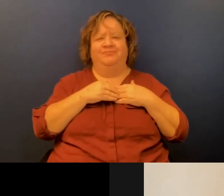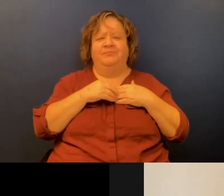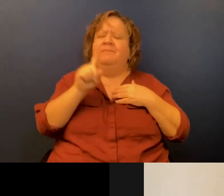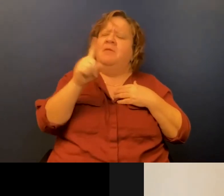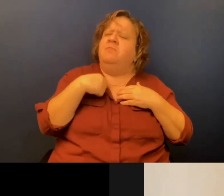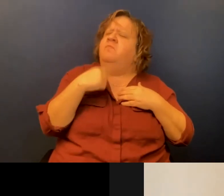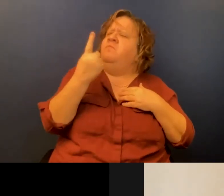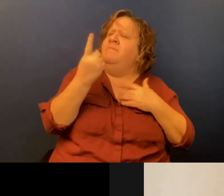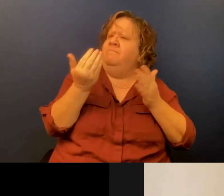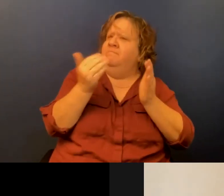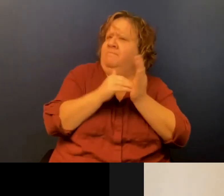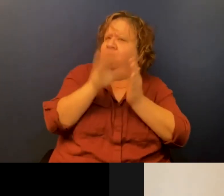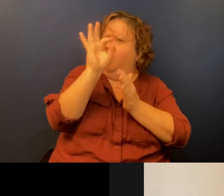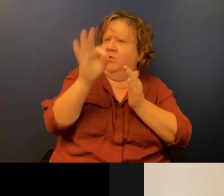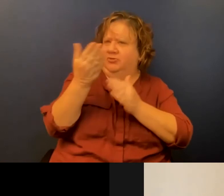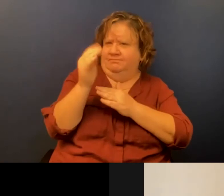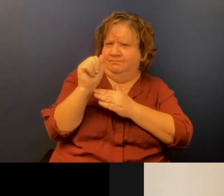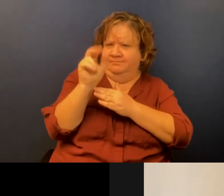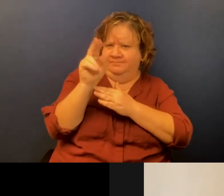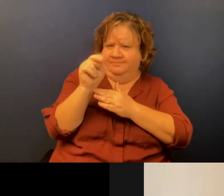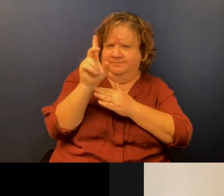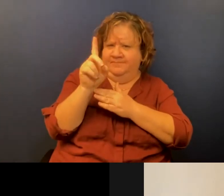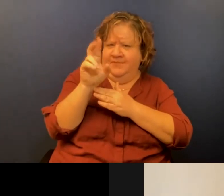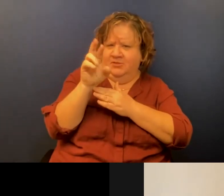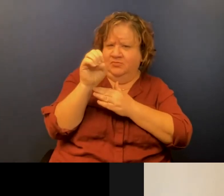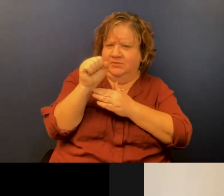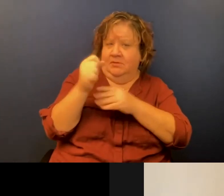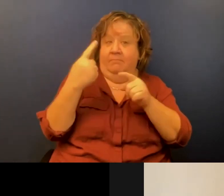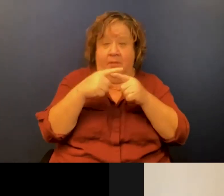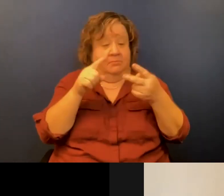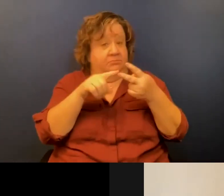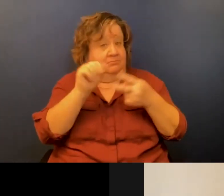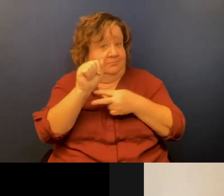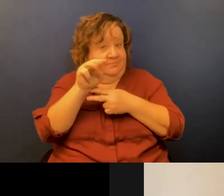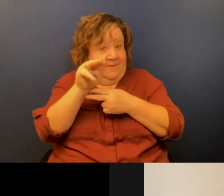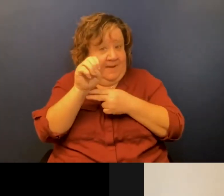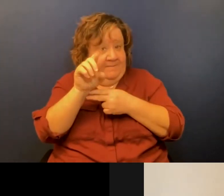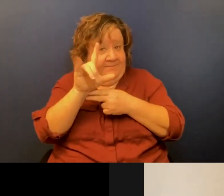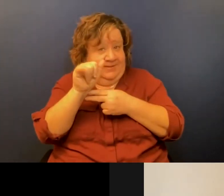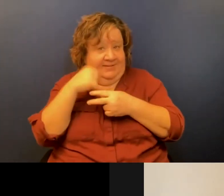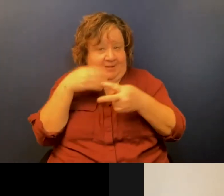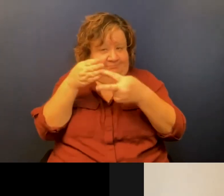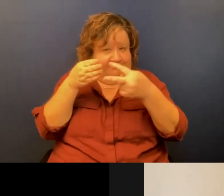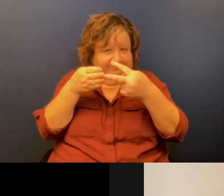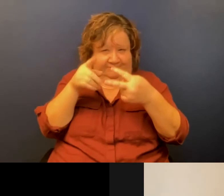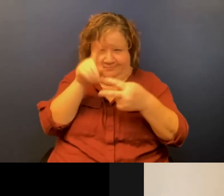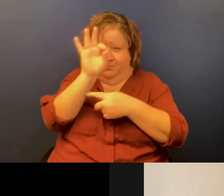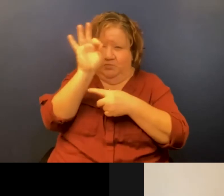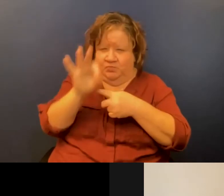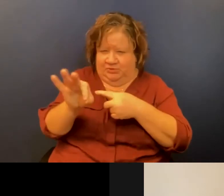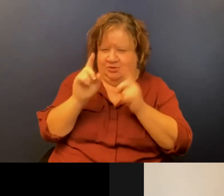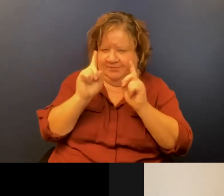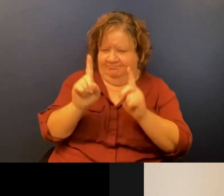O'Hara. And the question is as follows: how do you see, or how do you perceive from here to